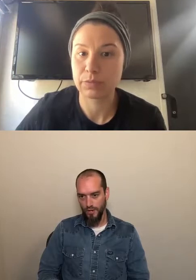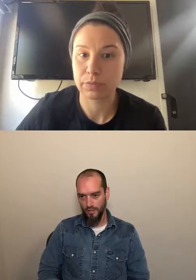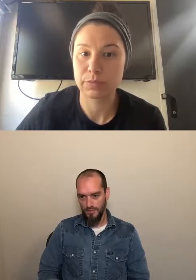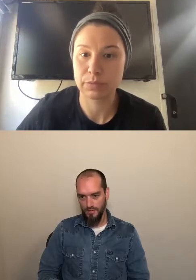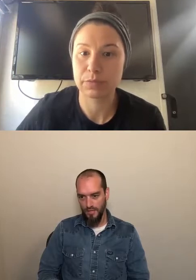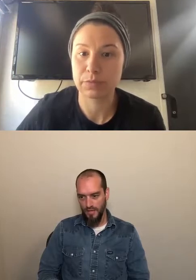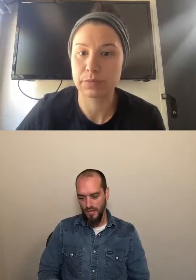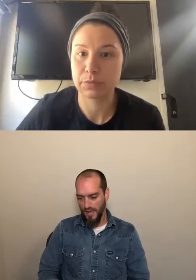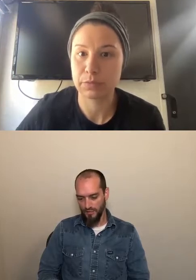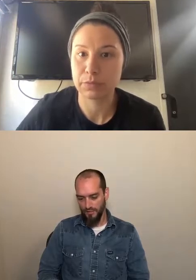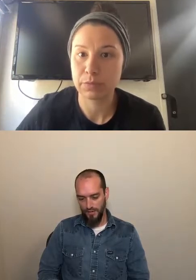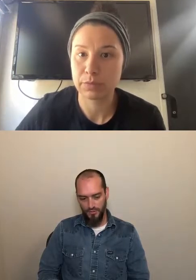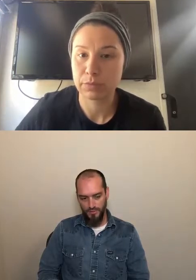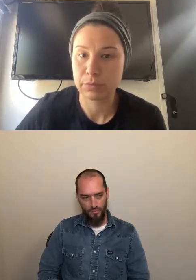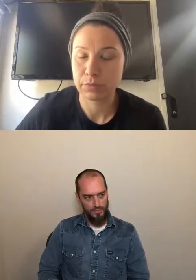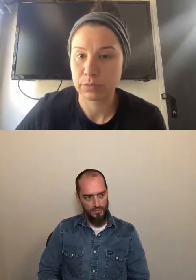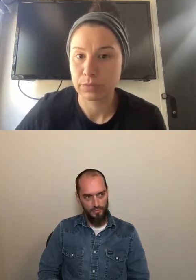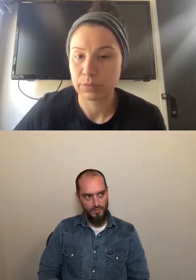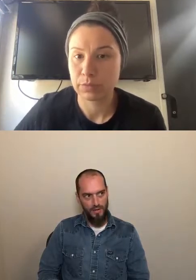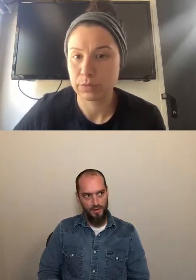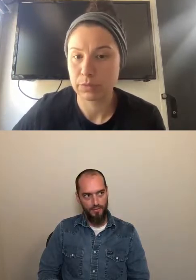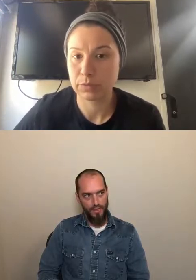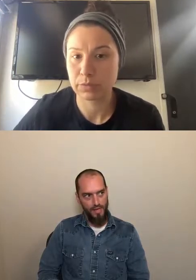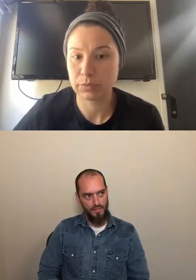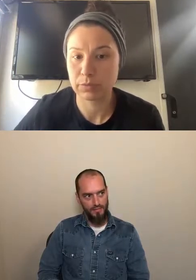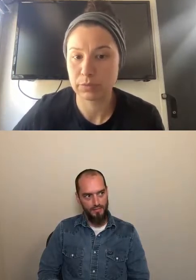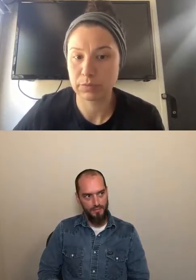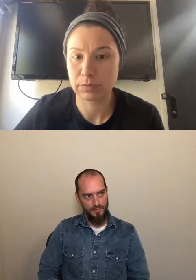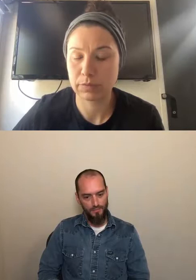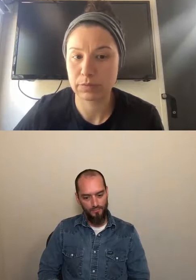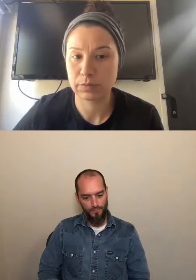spread awareness. And actually, Eric, you've been doing this from a time that